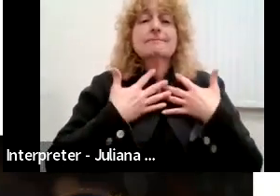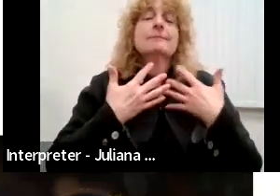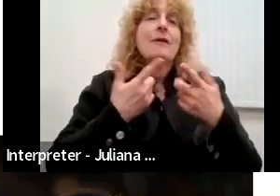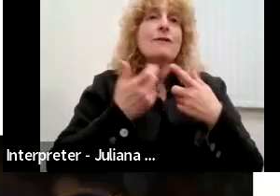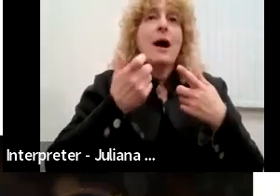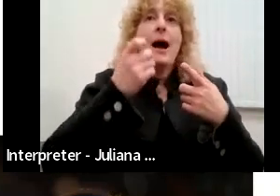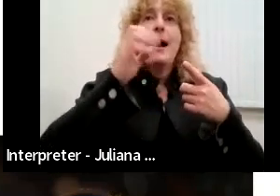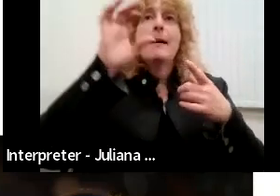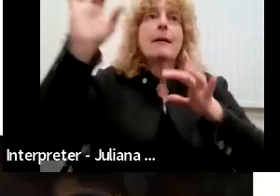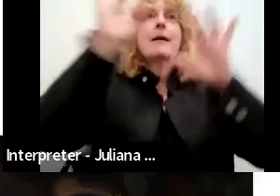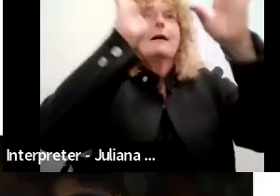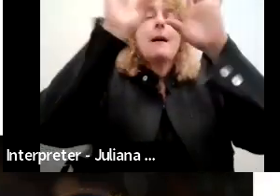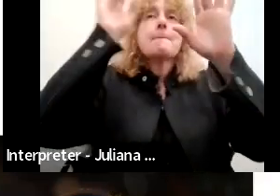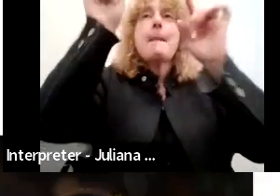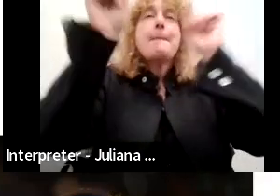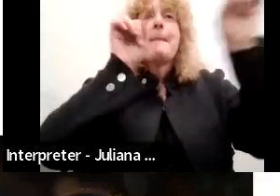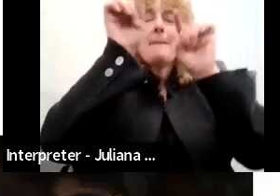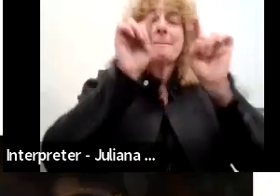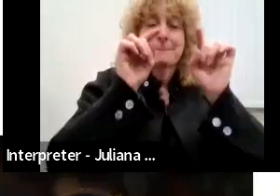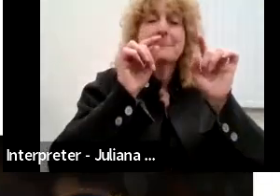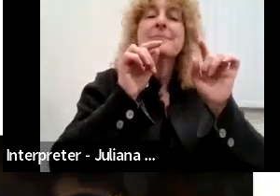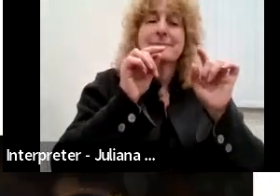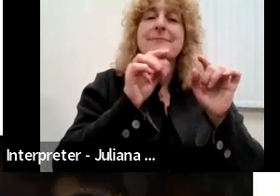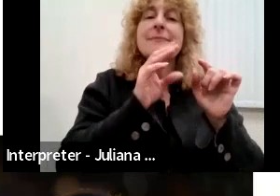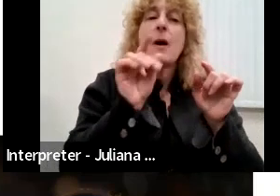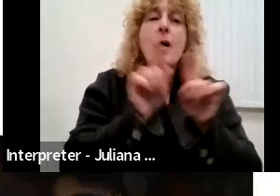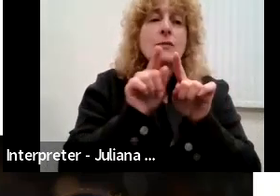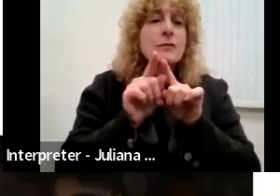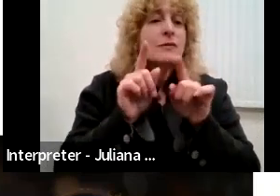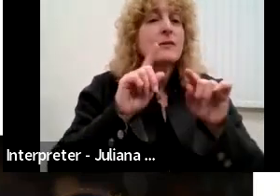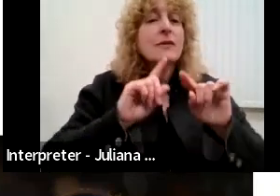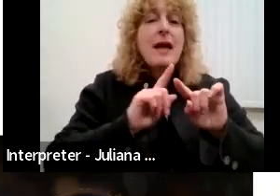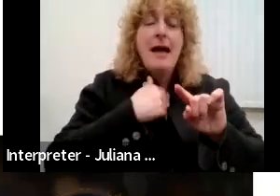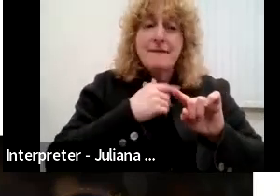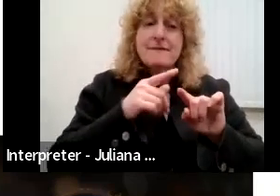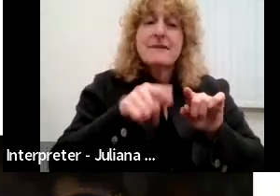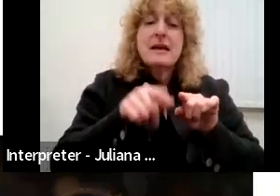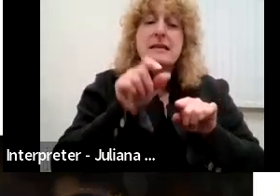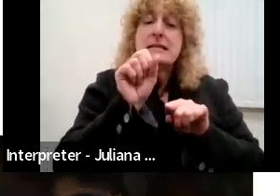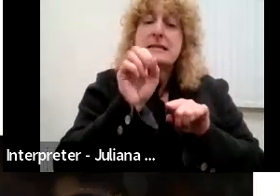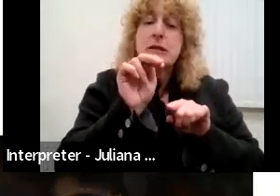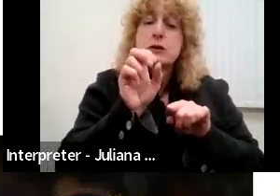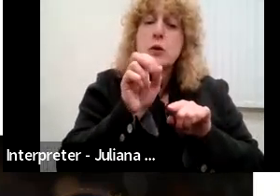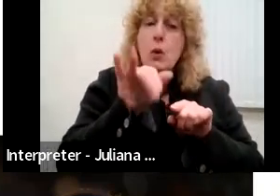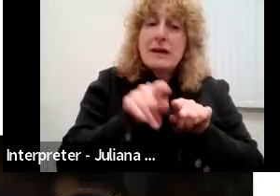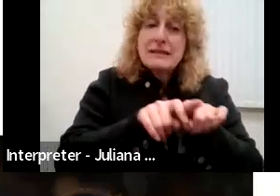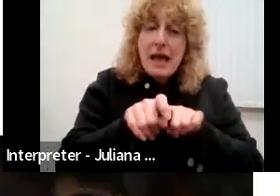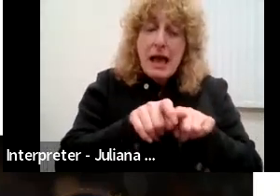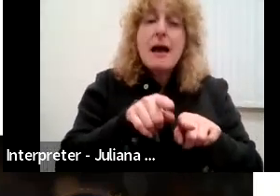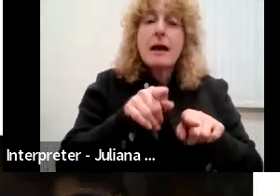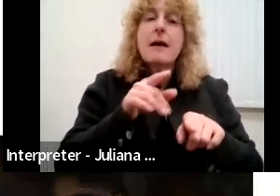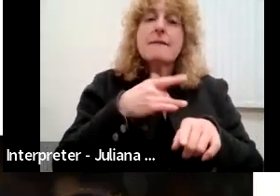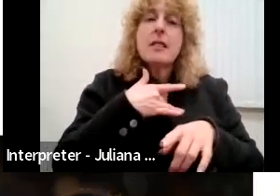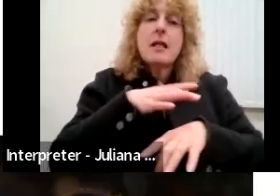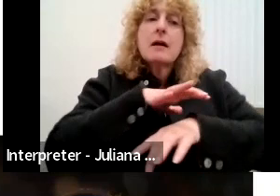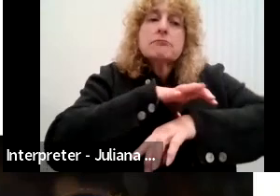the bubbles. And then also there are different sensory socks, the compression of the sock to wrap around your body.